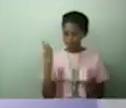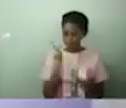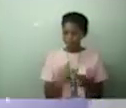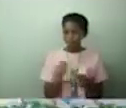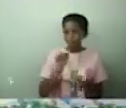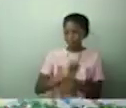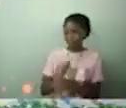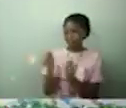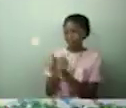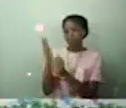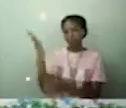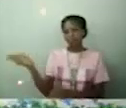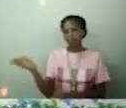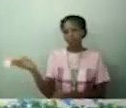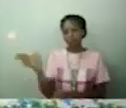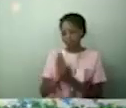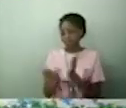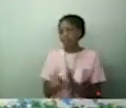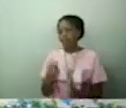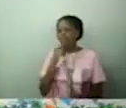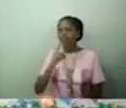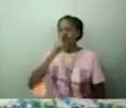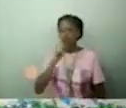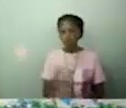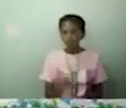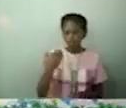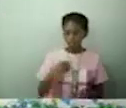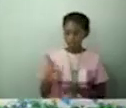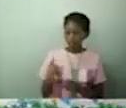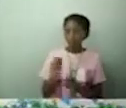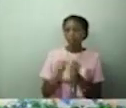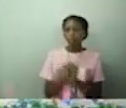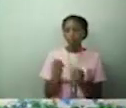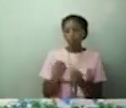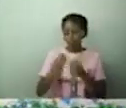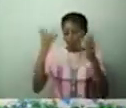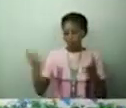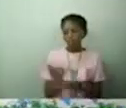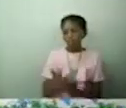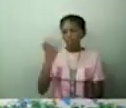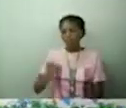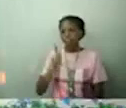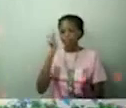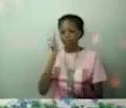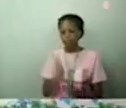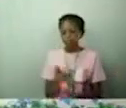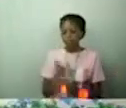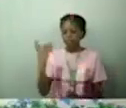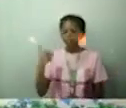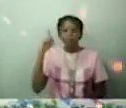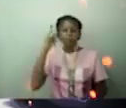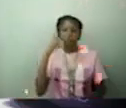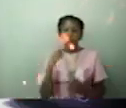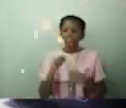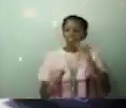And the Bible said that indeed she has made many people rich. That is why Christians will have to be very careful